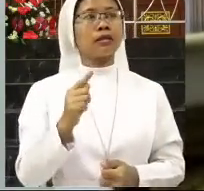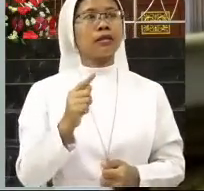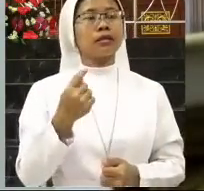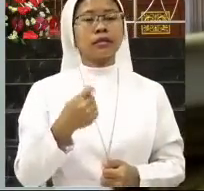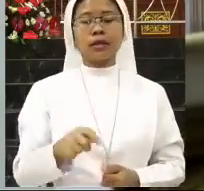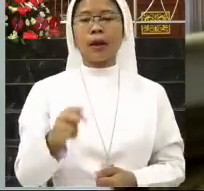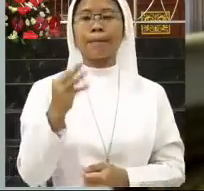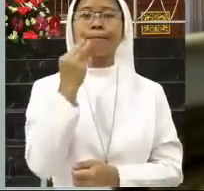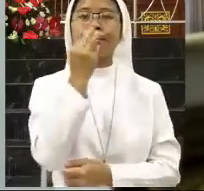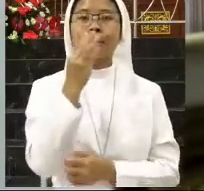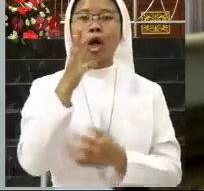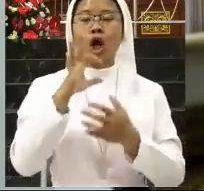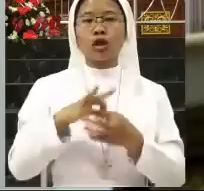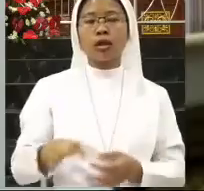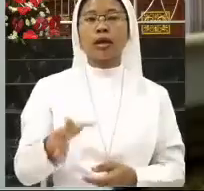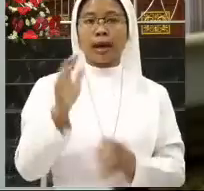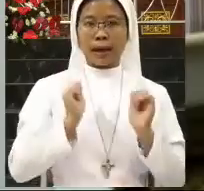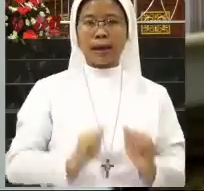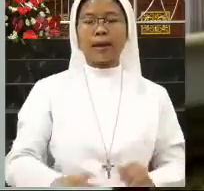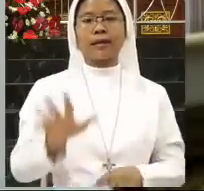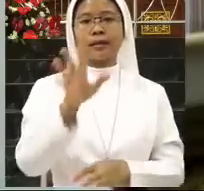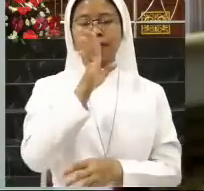the dumb will sing.